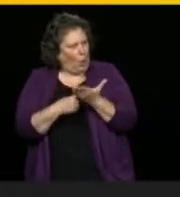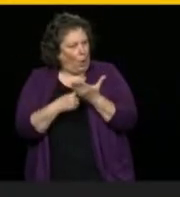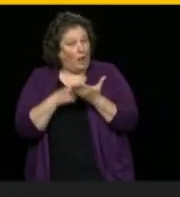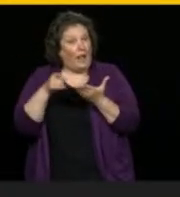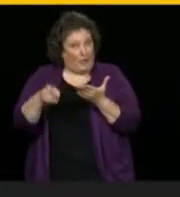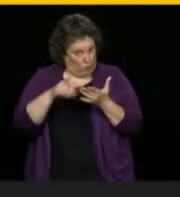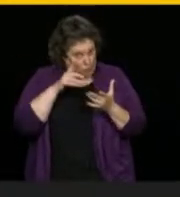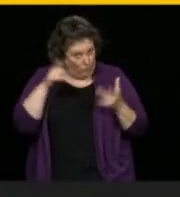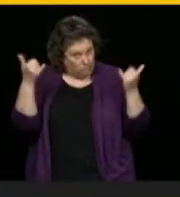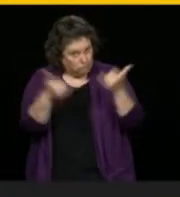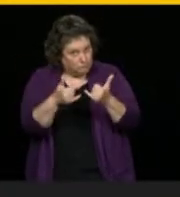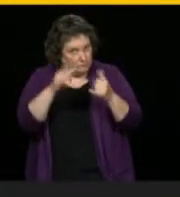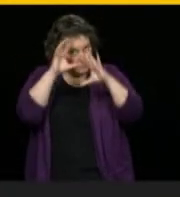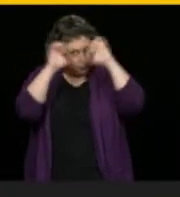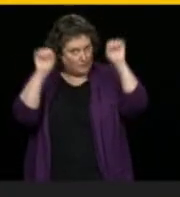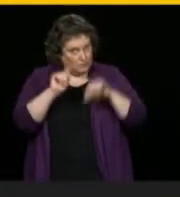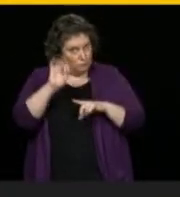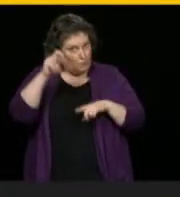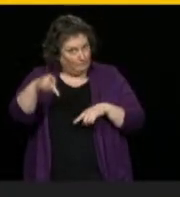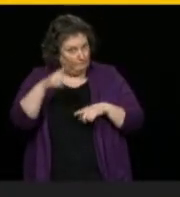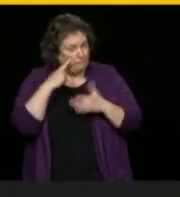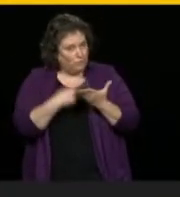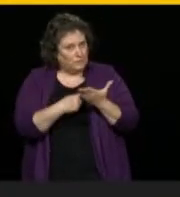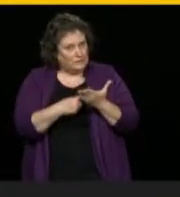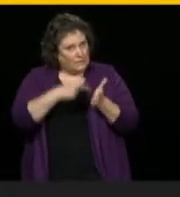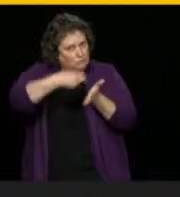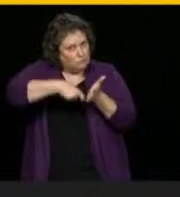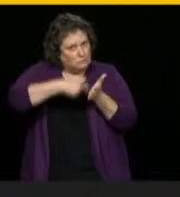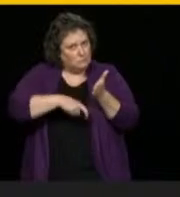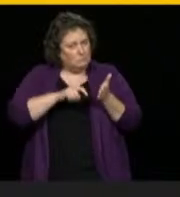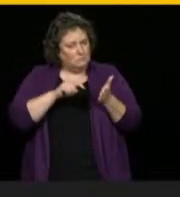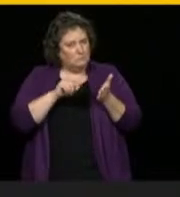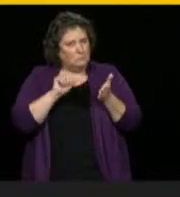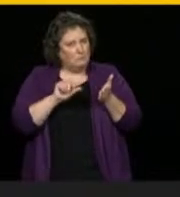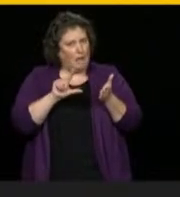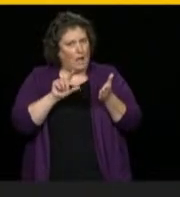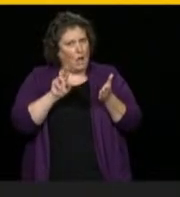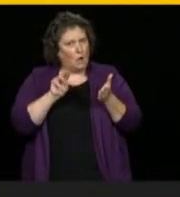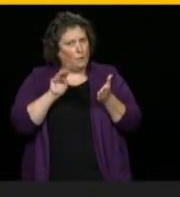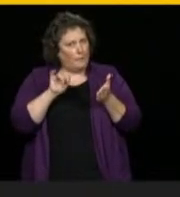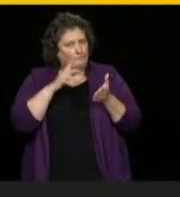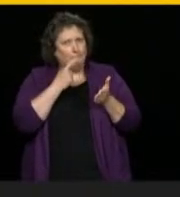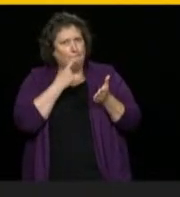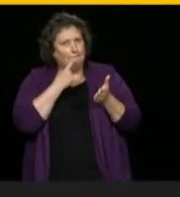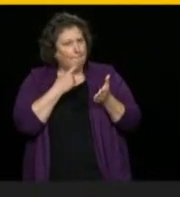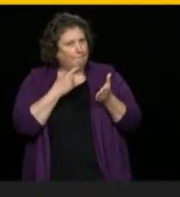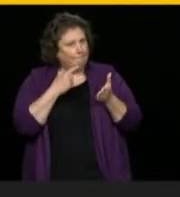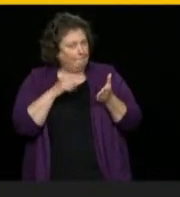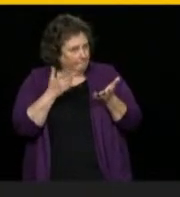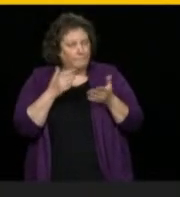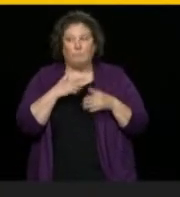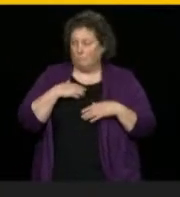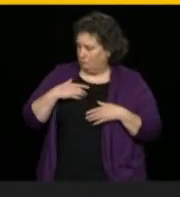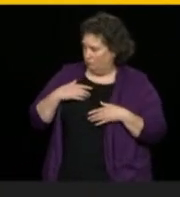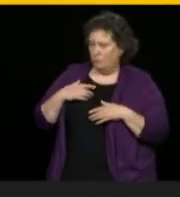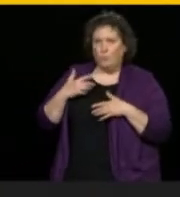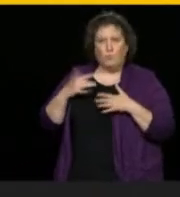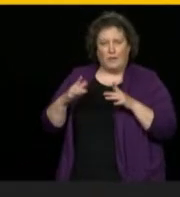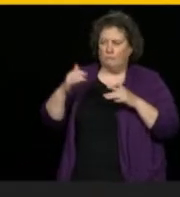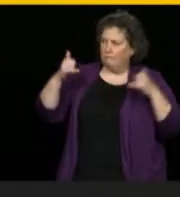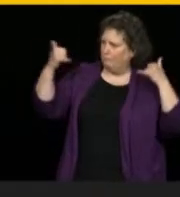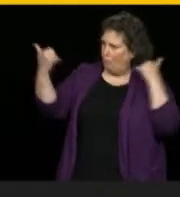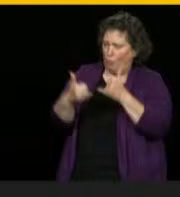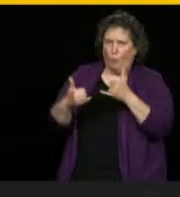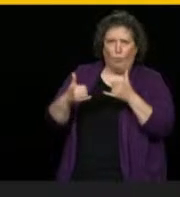speak reasonably regularly and have over the past many years with the U.S. president, and look forward to congratulating